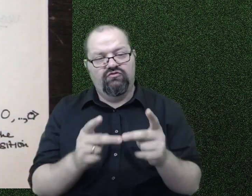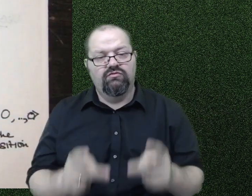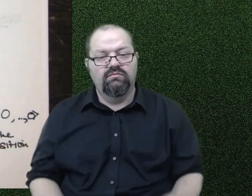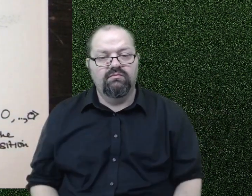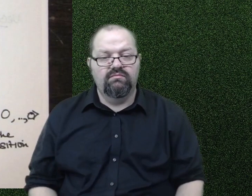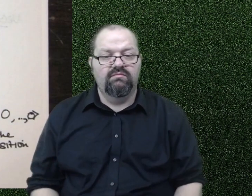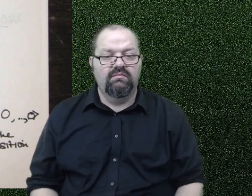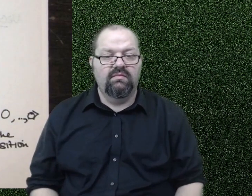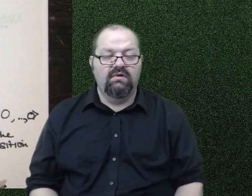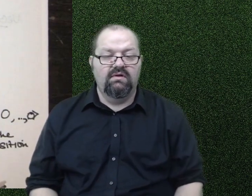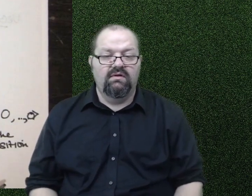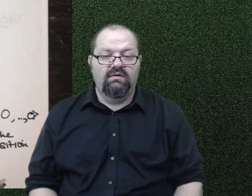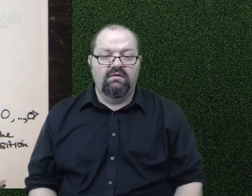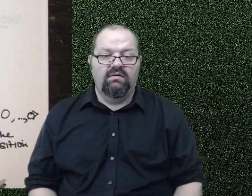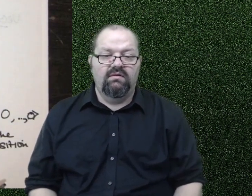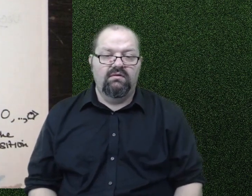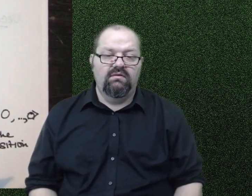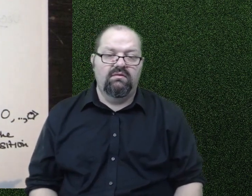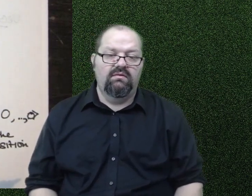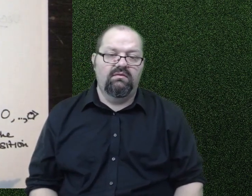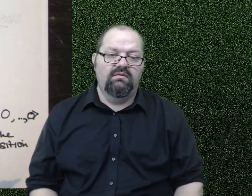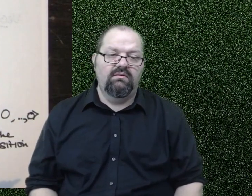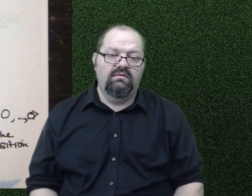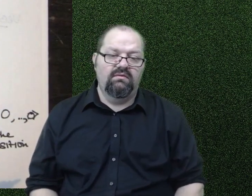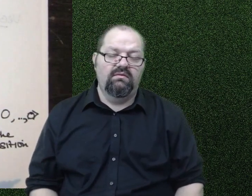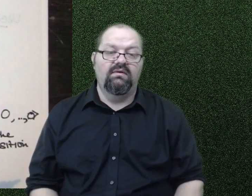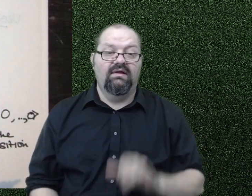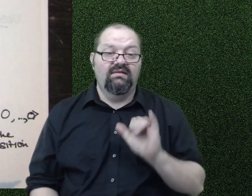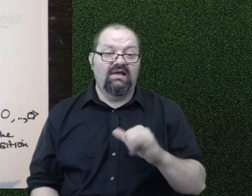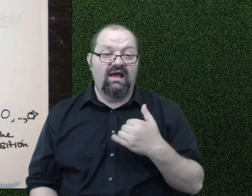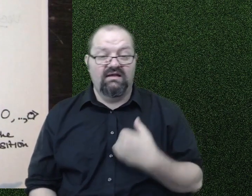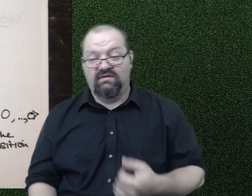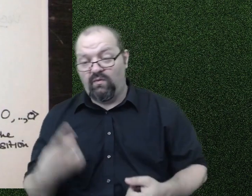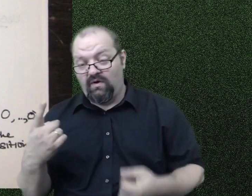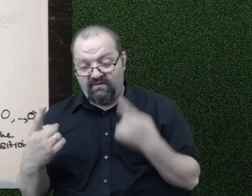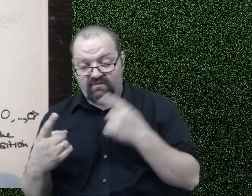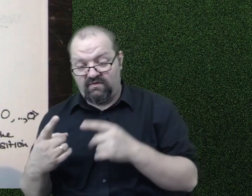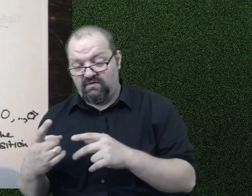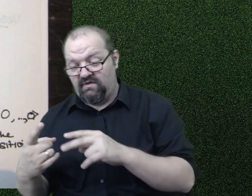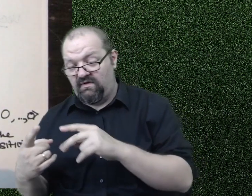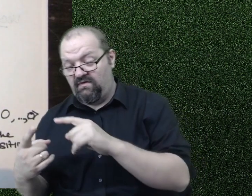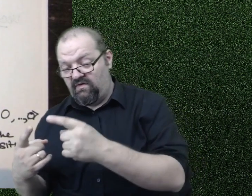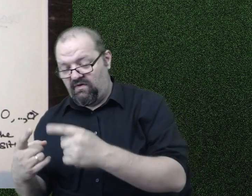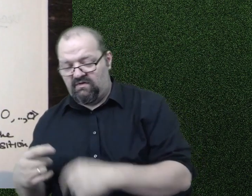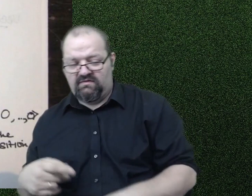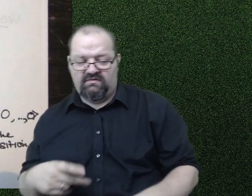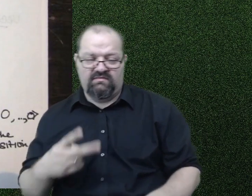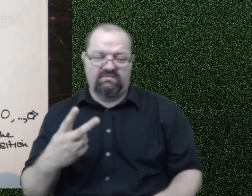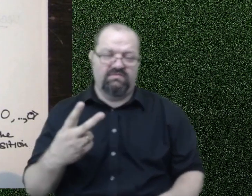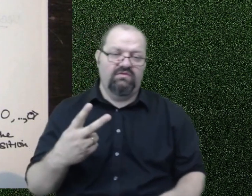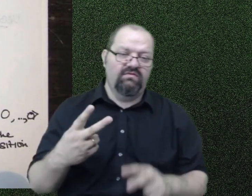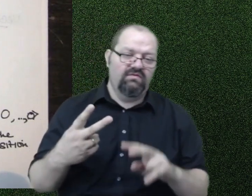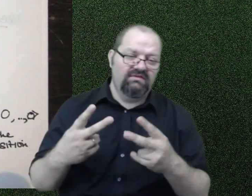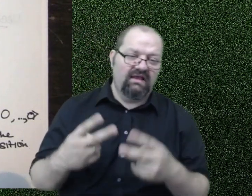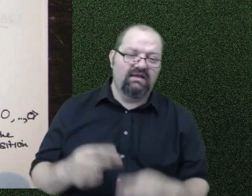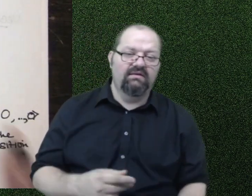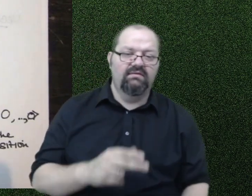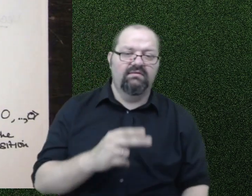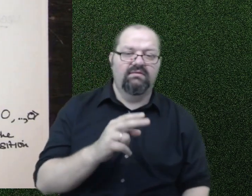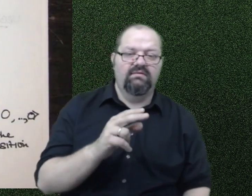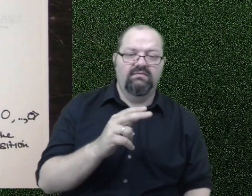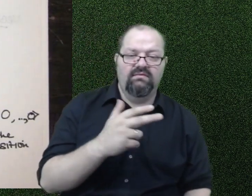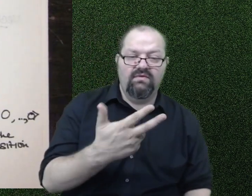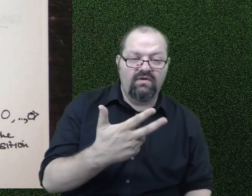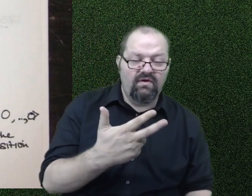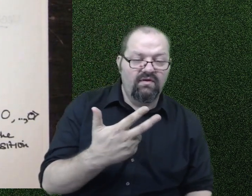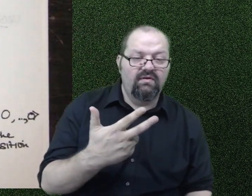That has a 1 in the first position. That has a 1 in the second position. That has a 1 in the third position. That has a 1 in the last position, or the nth position, the